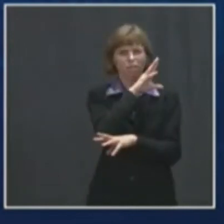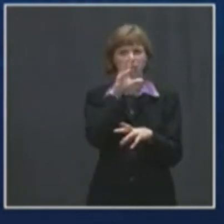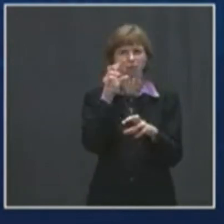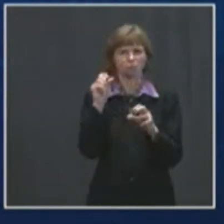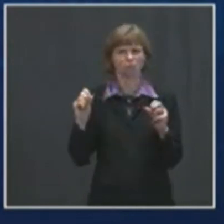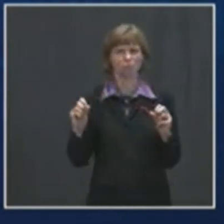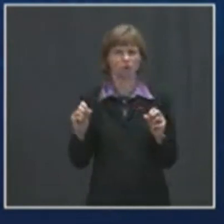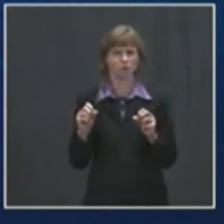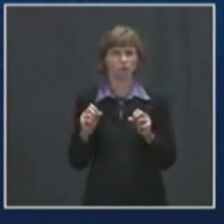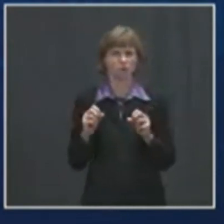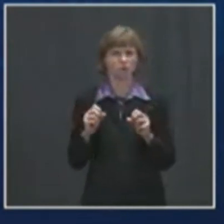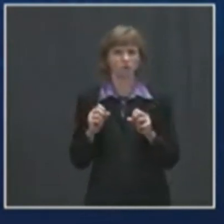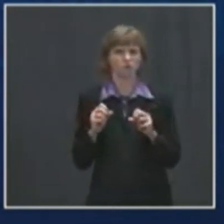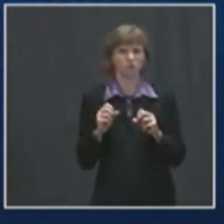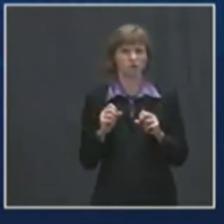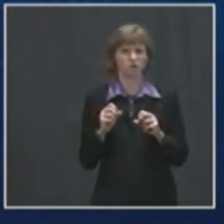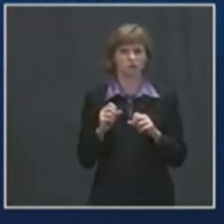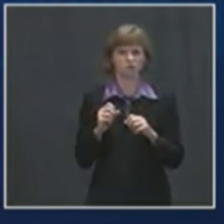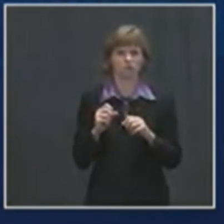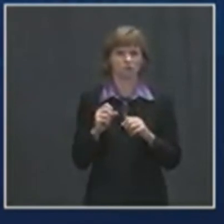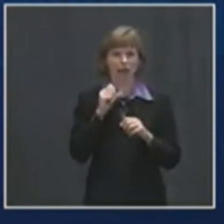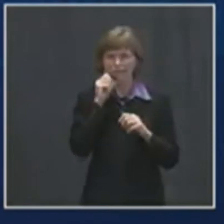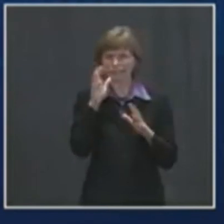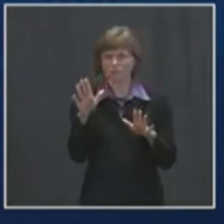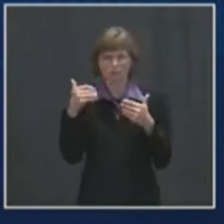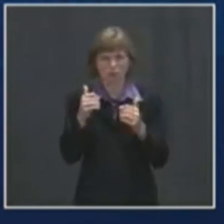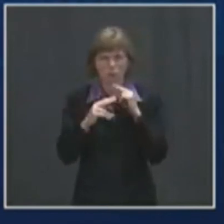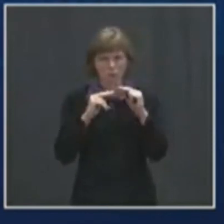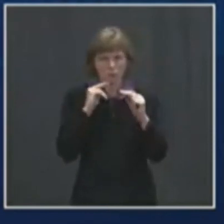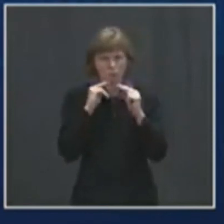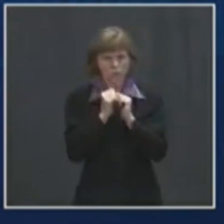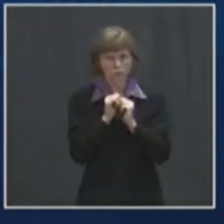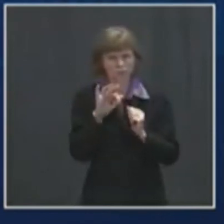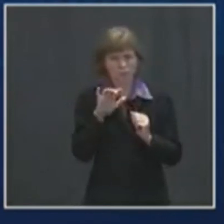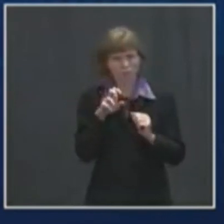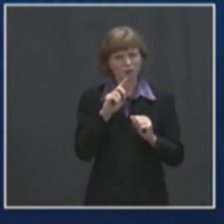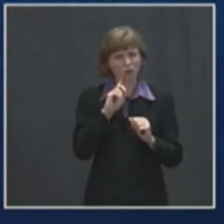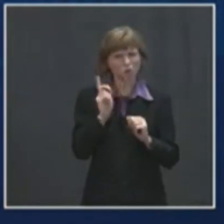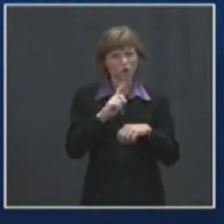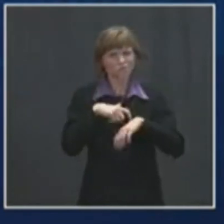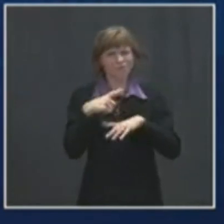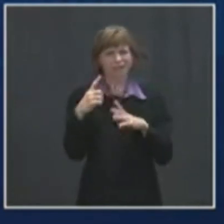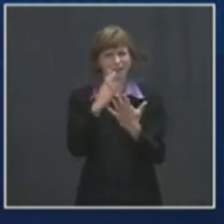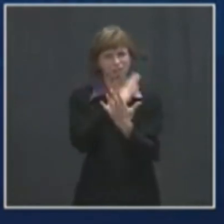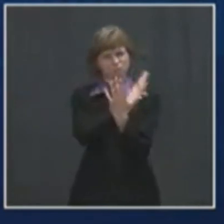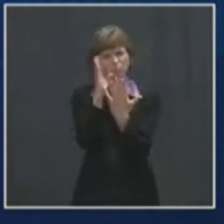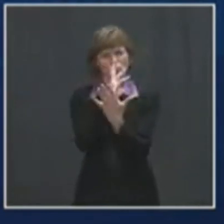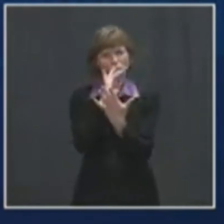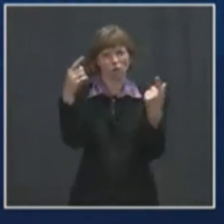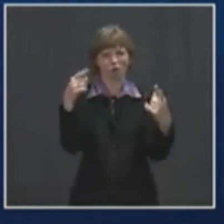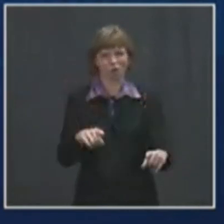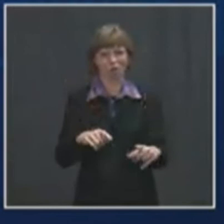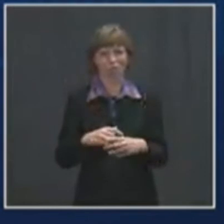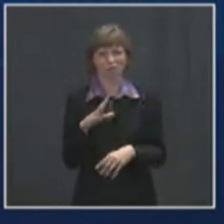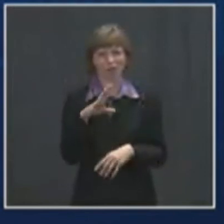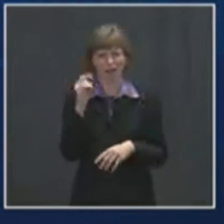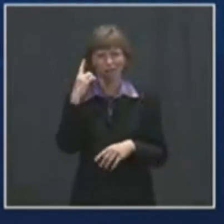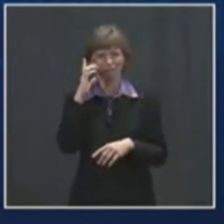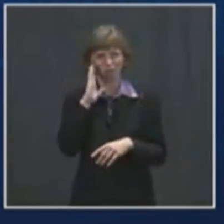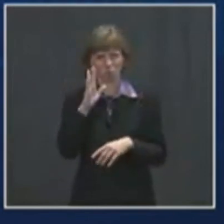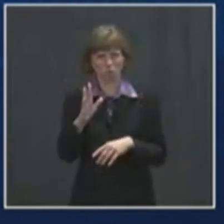with negotiations over a new Iran nuclear deal. When is the time frame for that to happen? And does he think he'll be able to